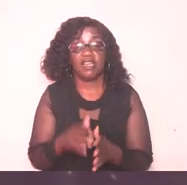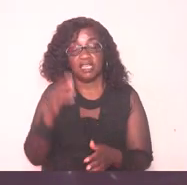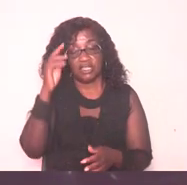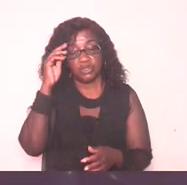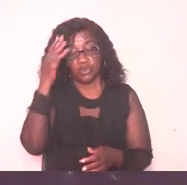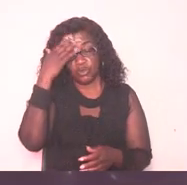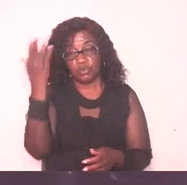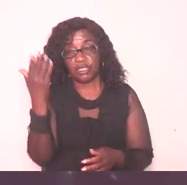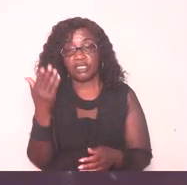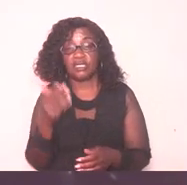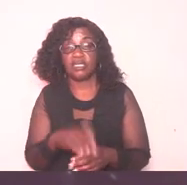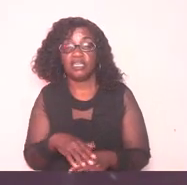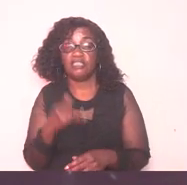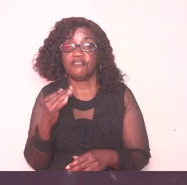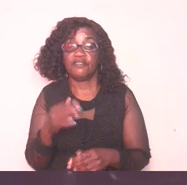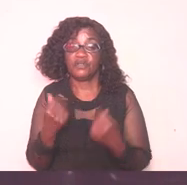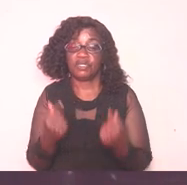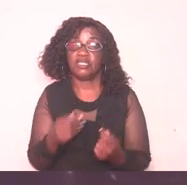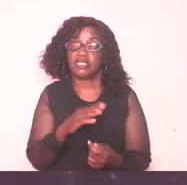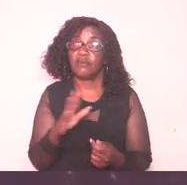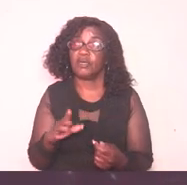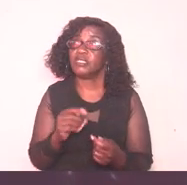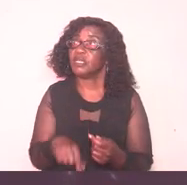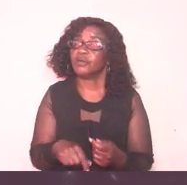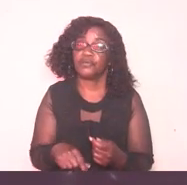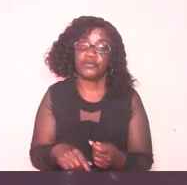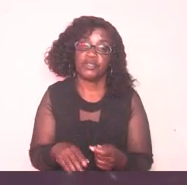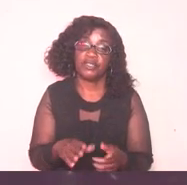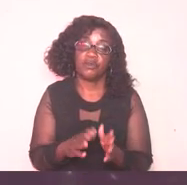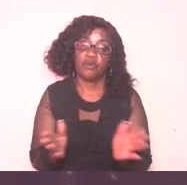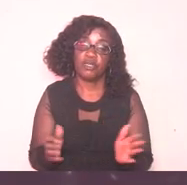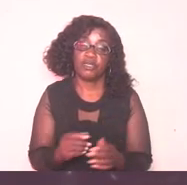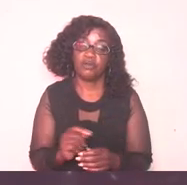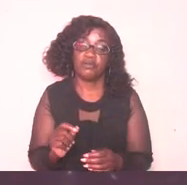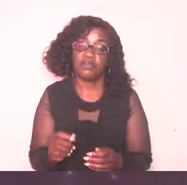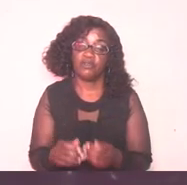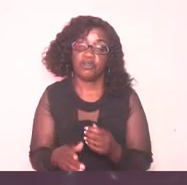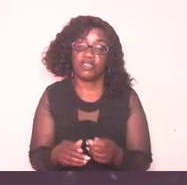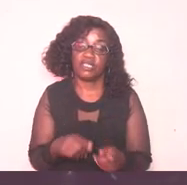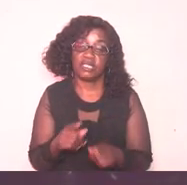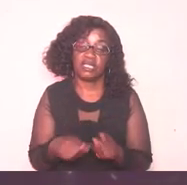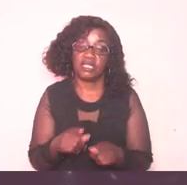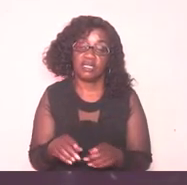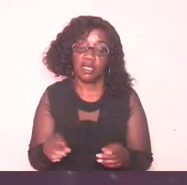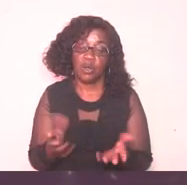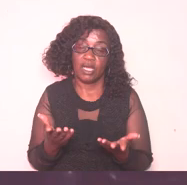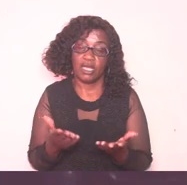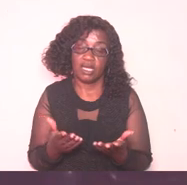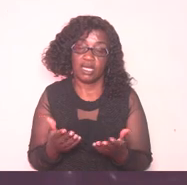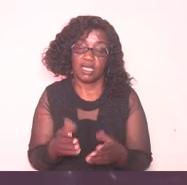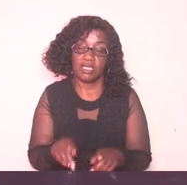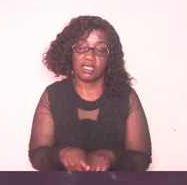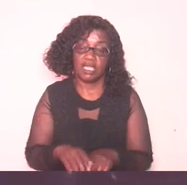capable. If you sit a person down and you talk to them and you have an open and honest conversation with them about